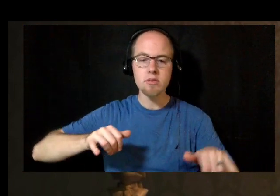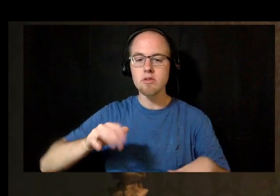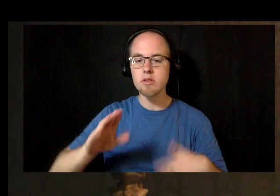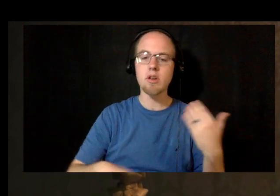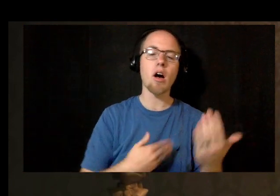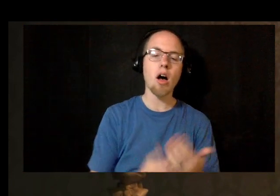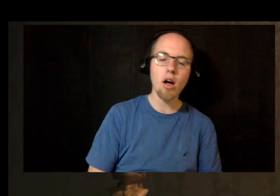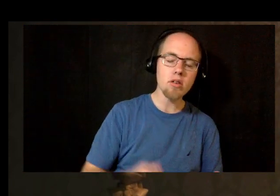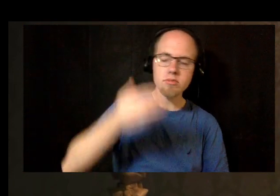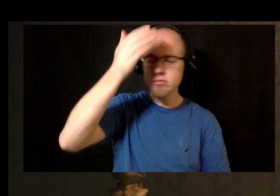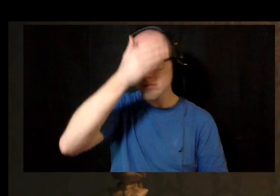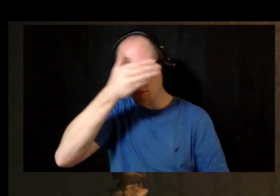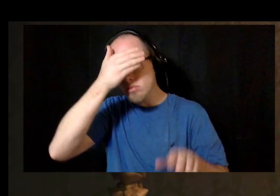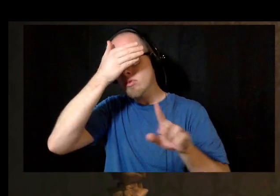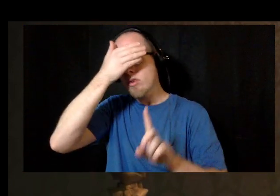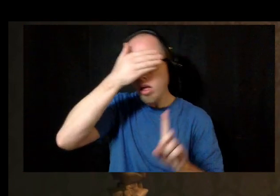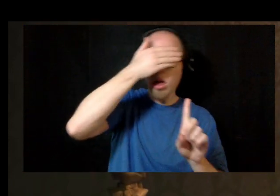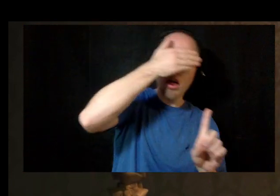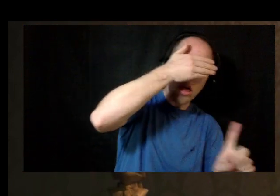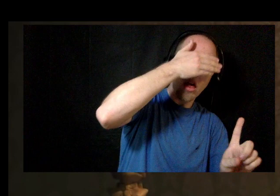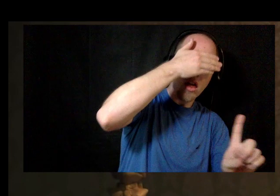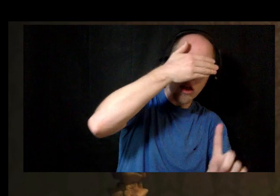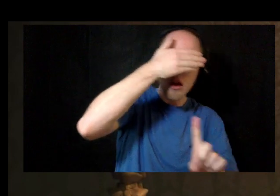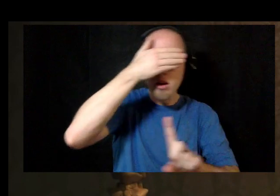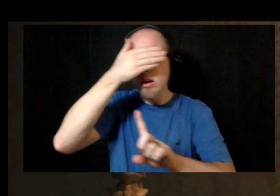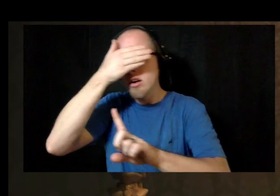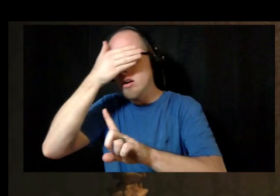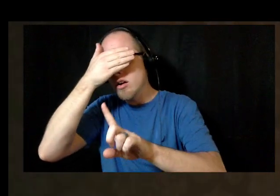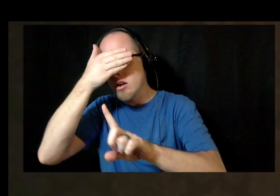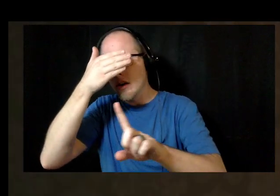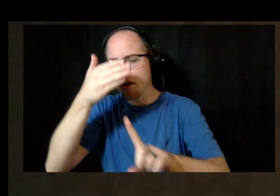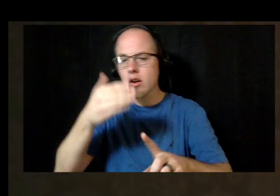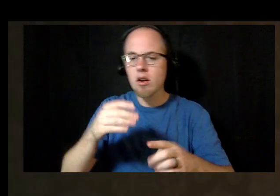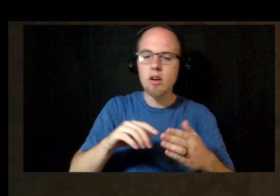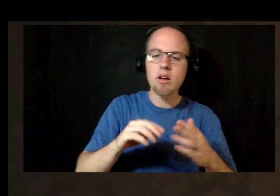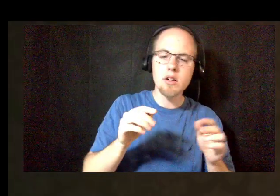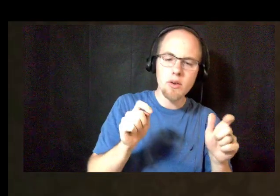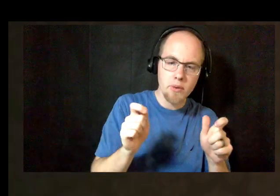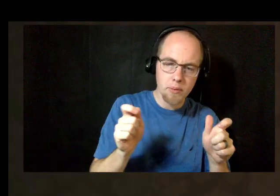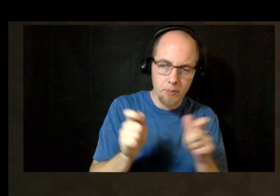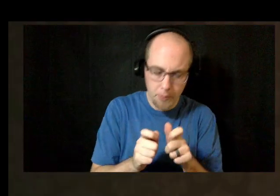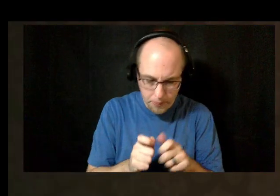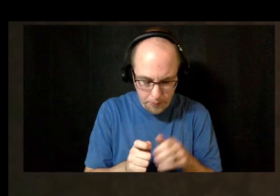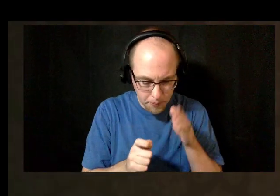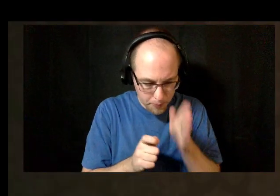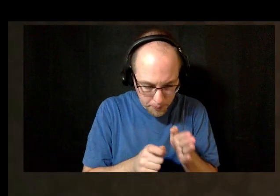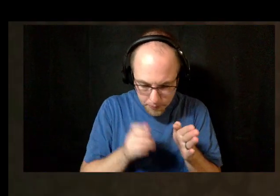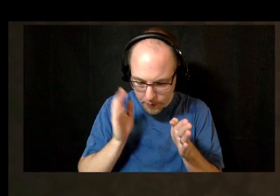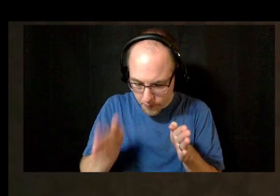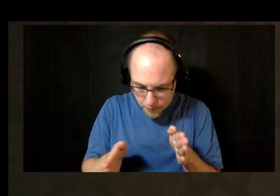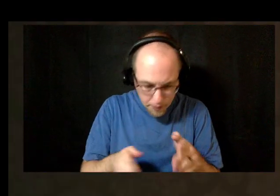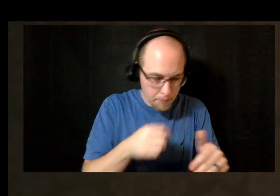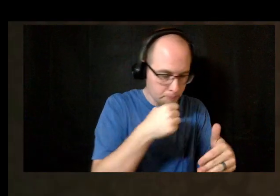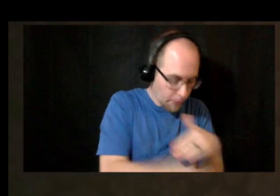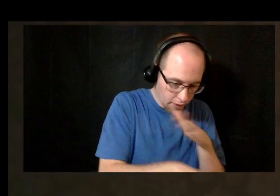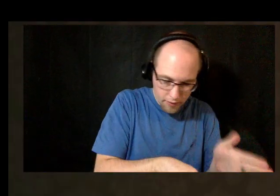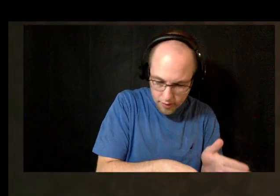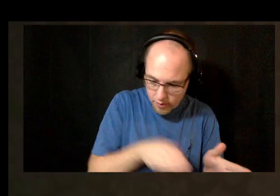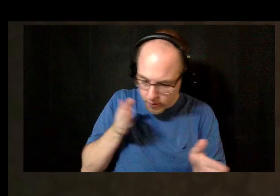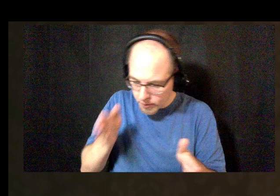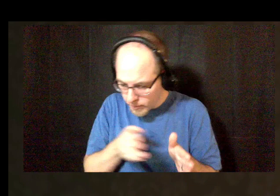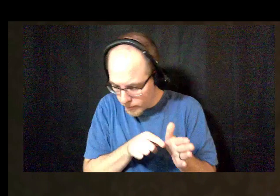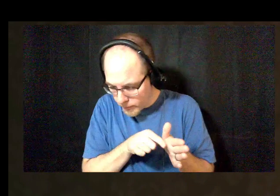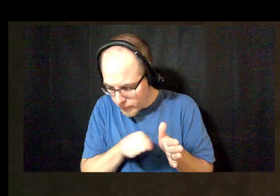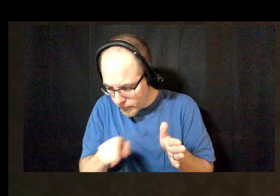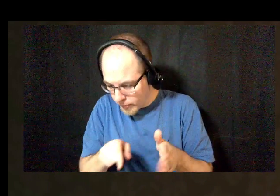stumbling blindly along a tiny hyphen between the words birth and